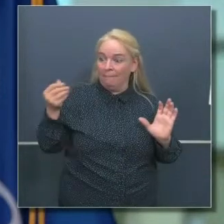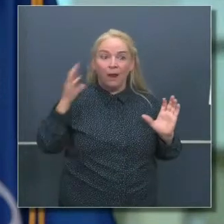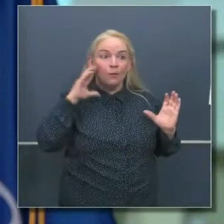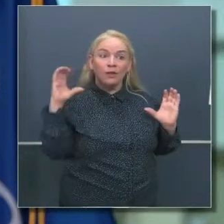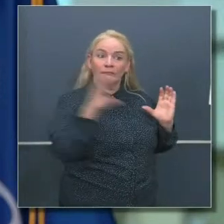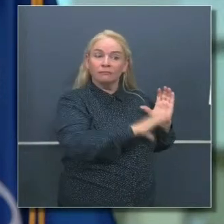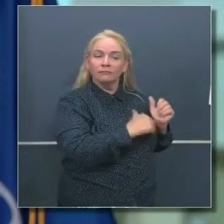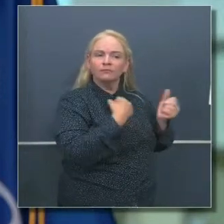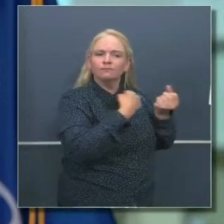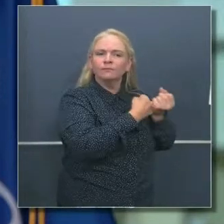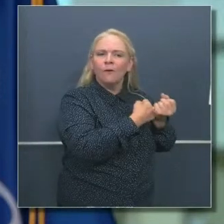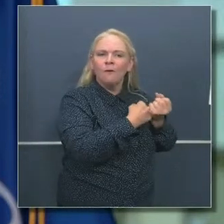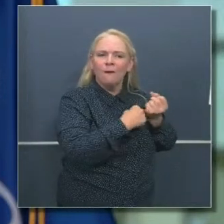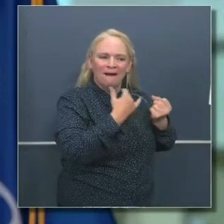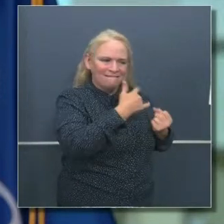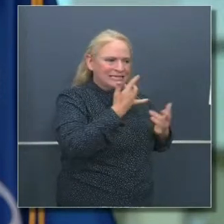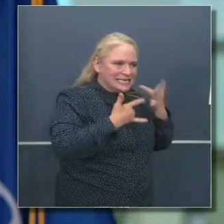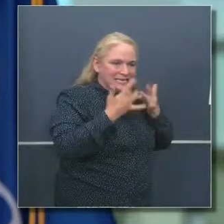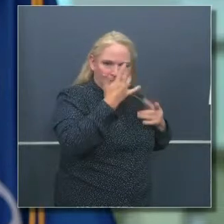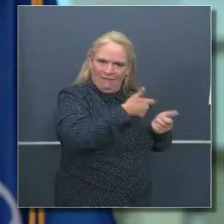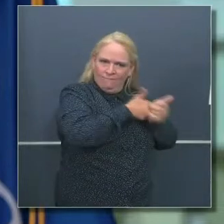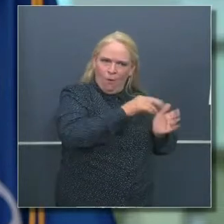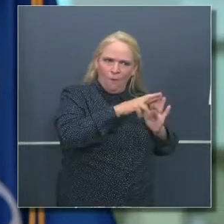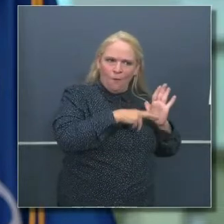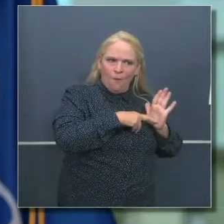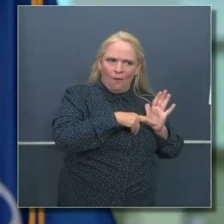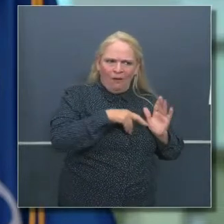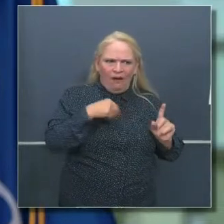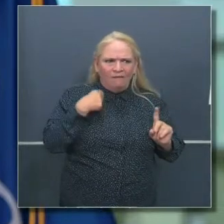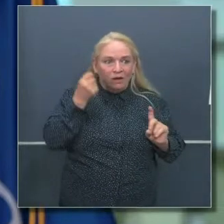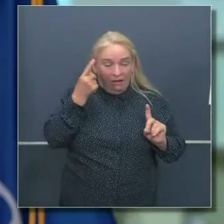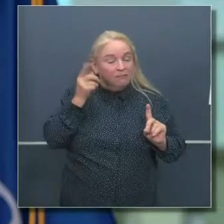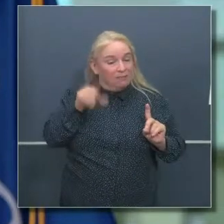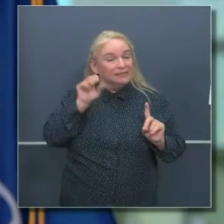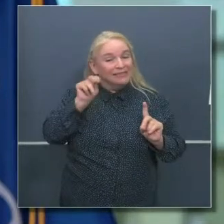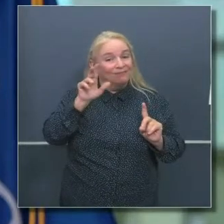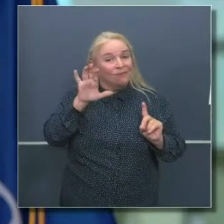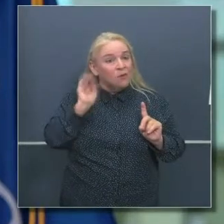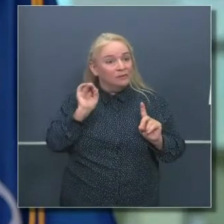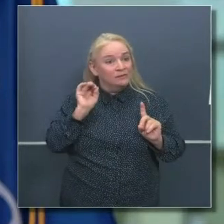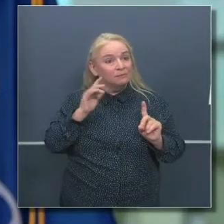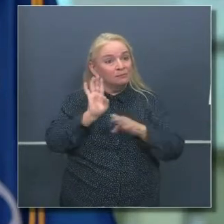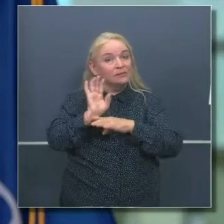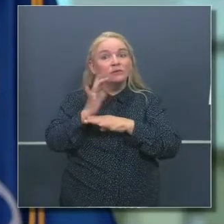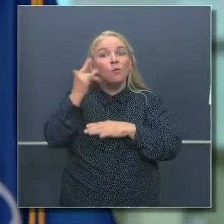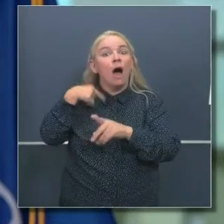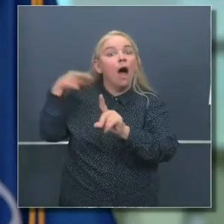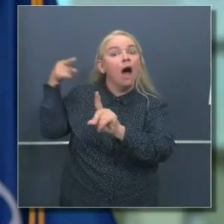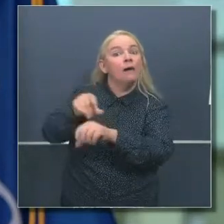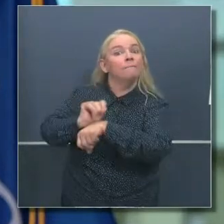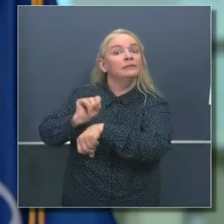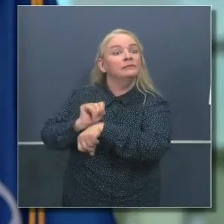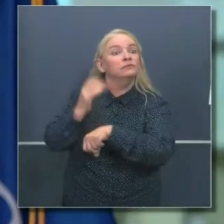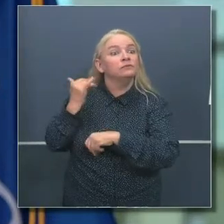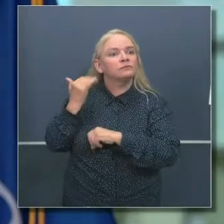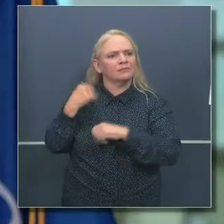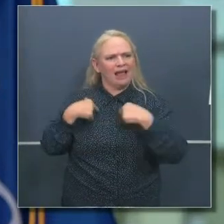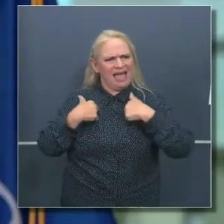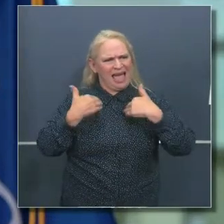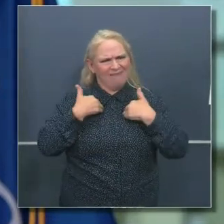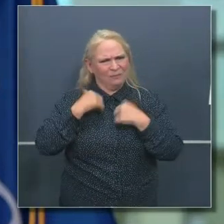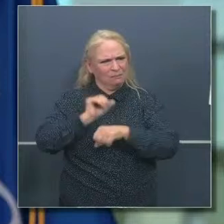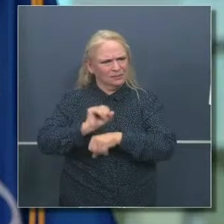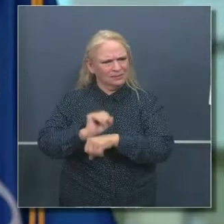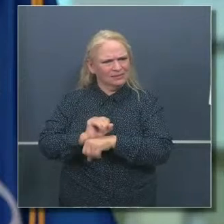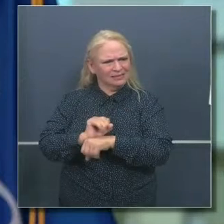issue of enforcement for businesses. I highlighted businesses because as a business person myself, I think businesses have a role